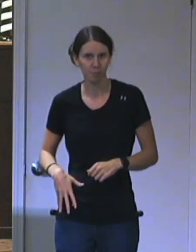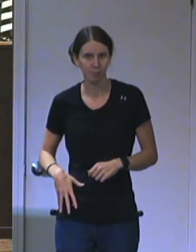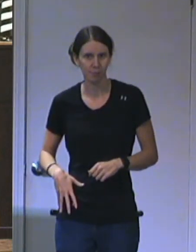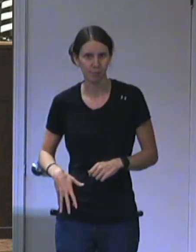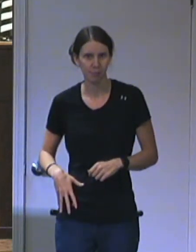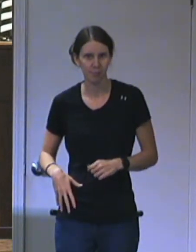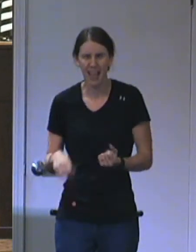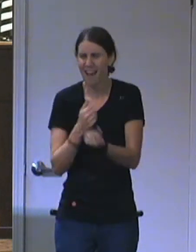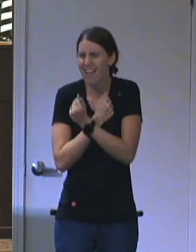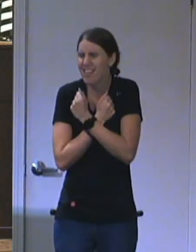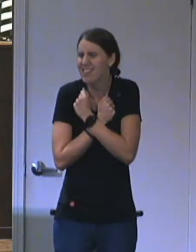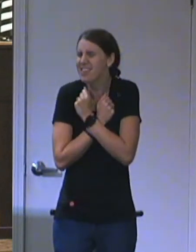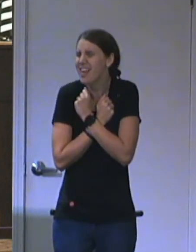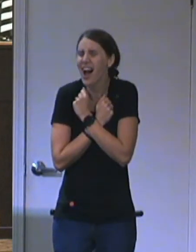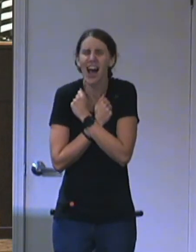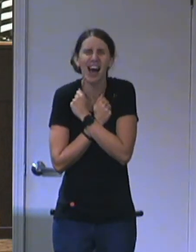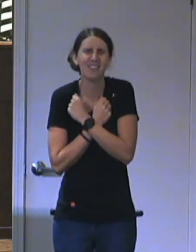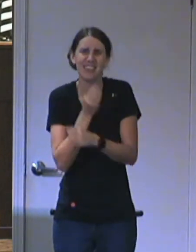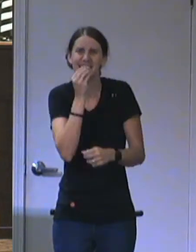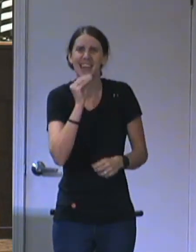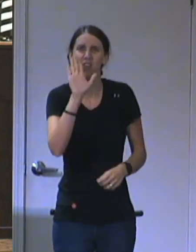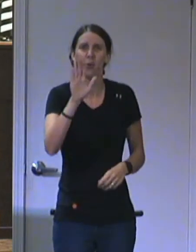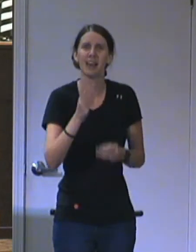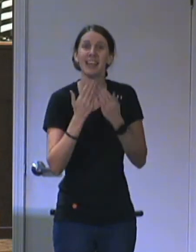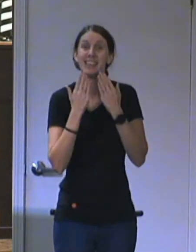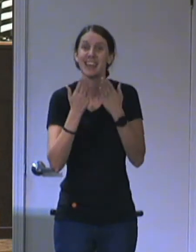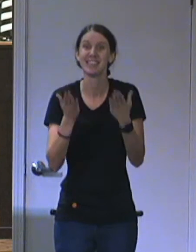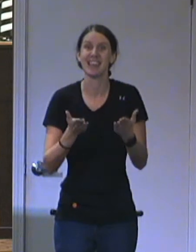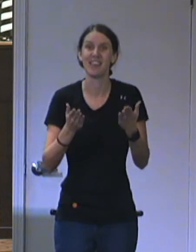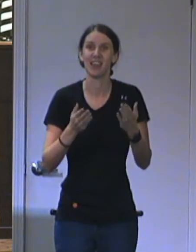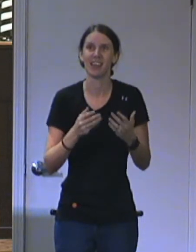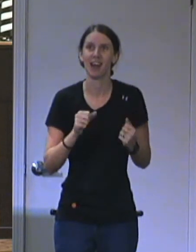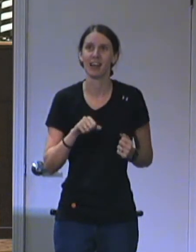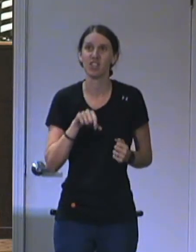just love to eat your Thanksgiving turkey.